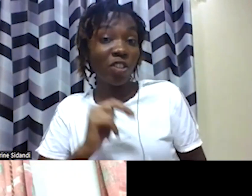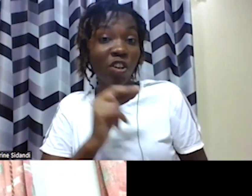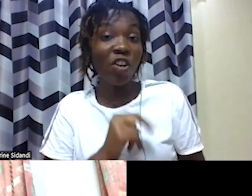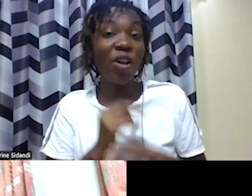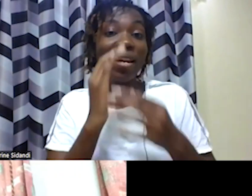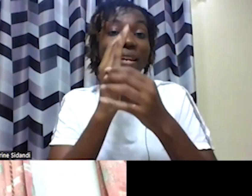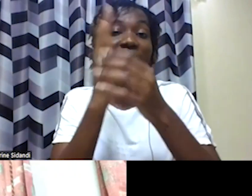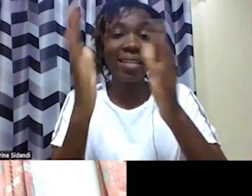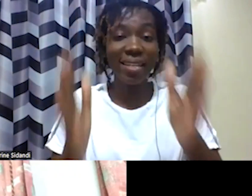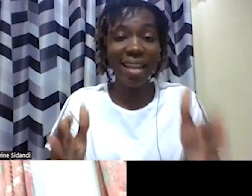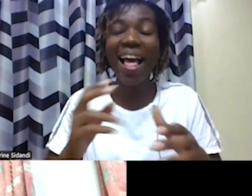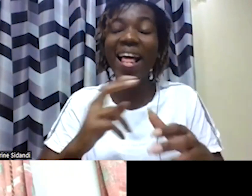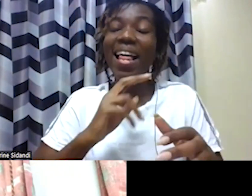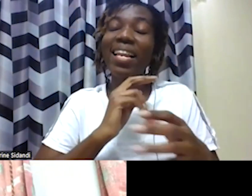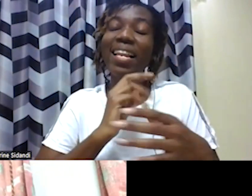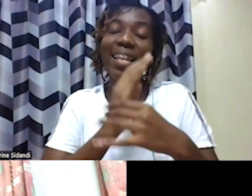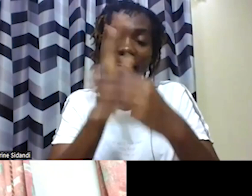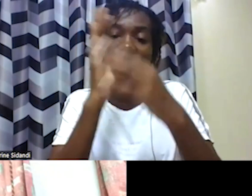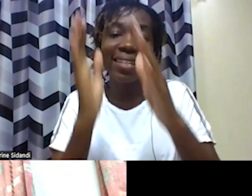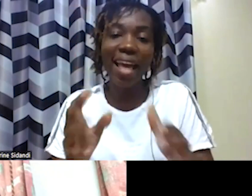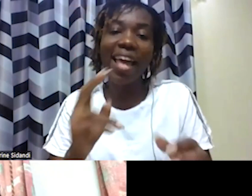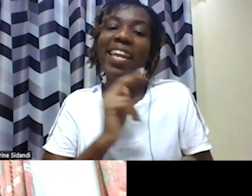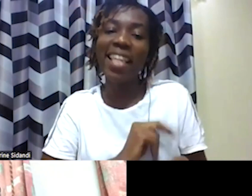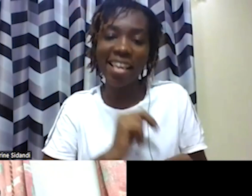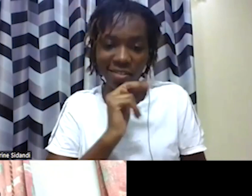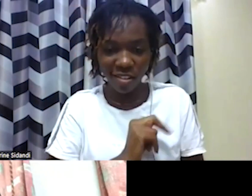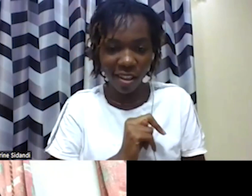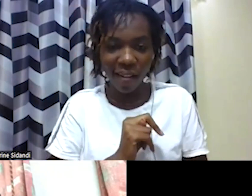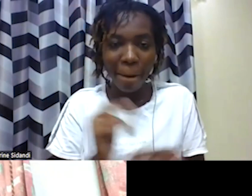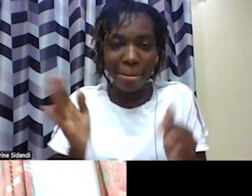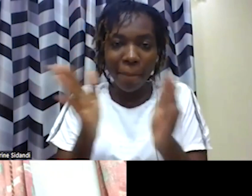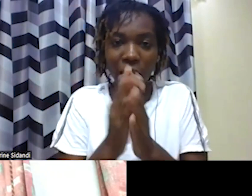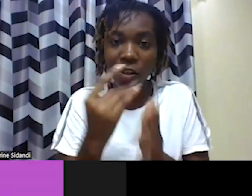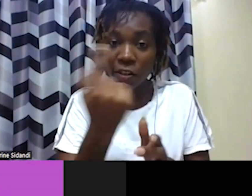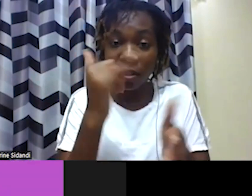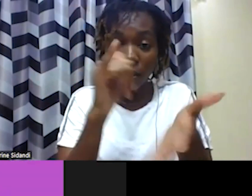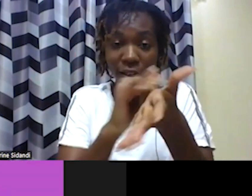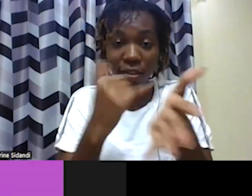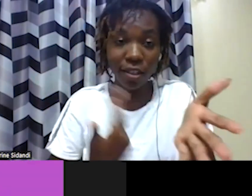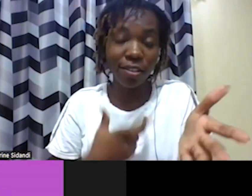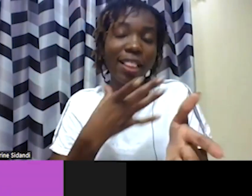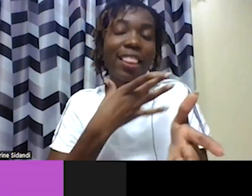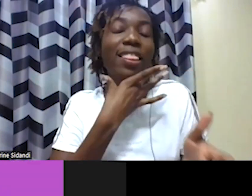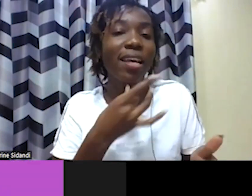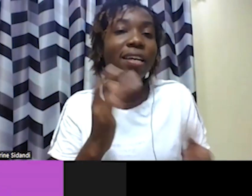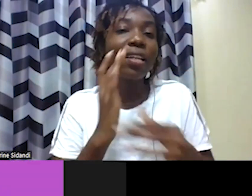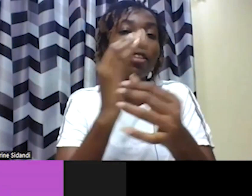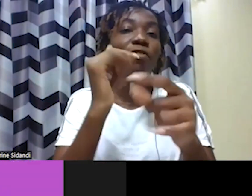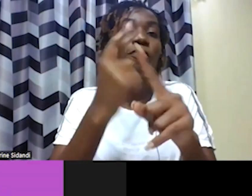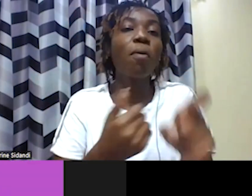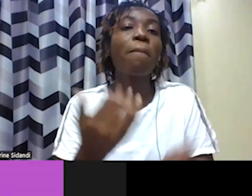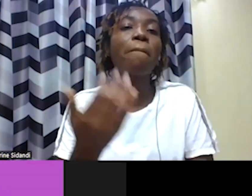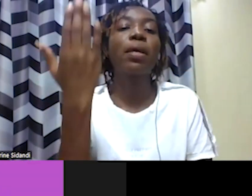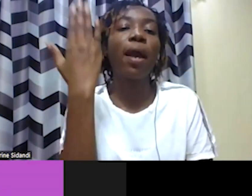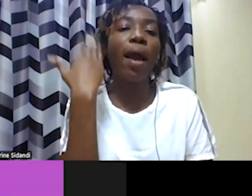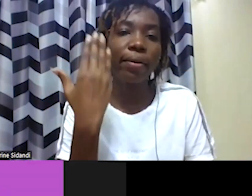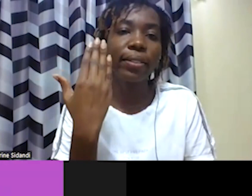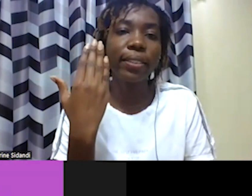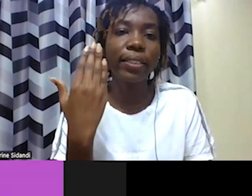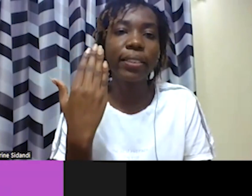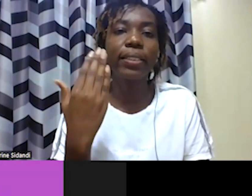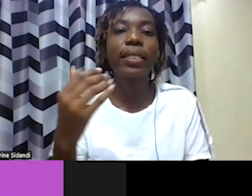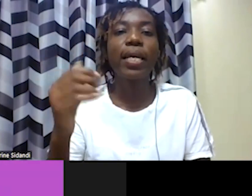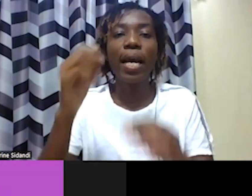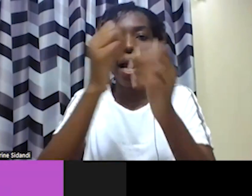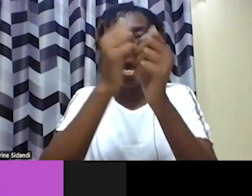We are leaders by nature. It is only that we like to lead from behind the curtain,